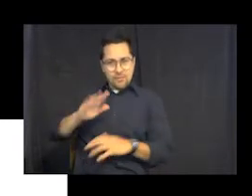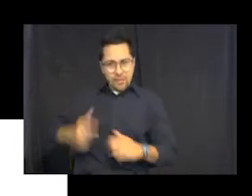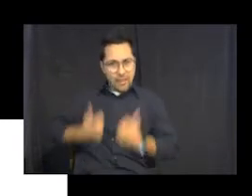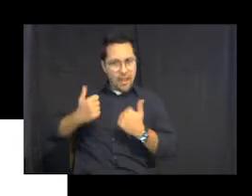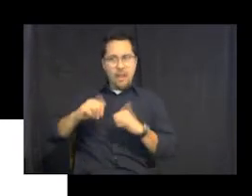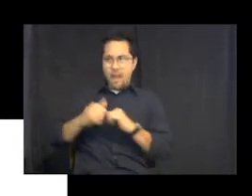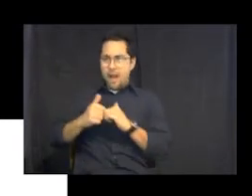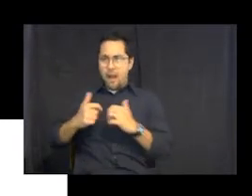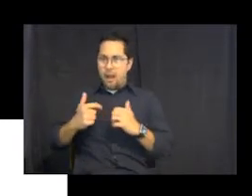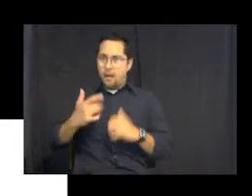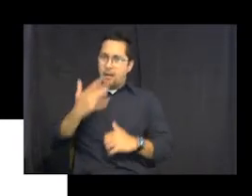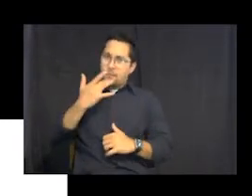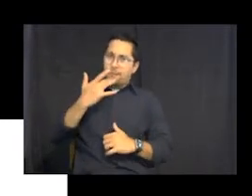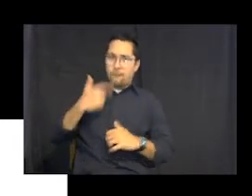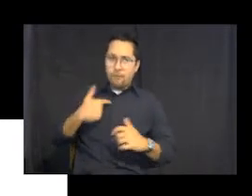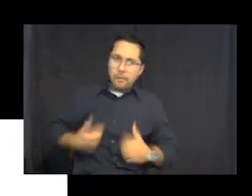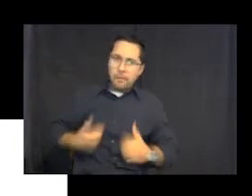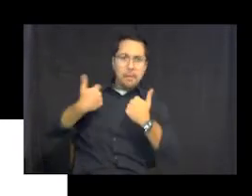life.